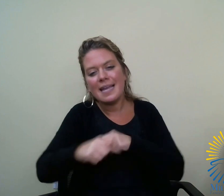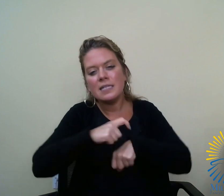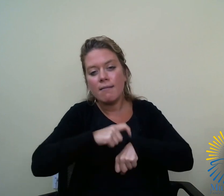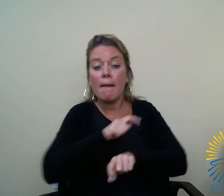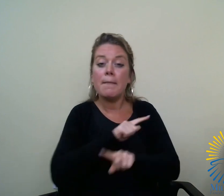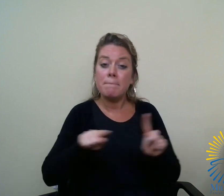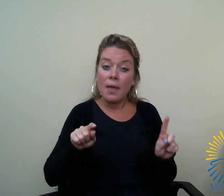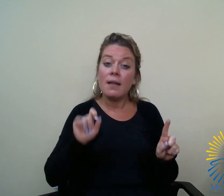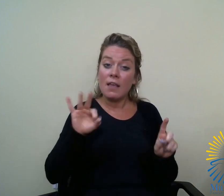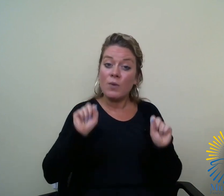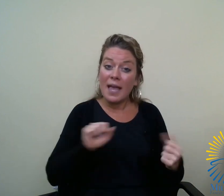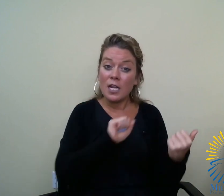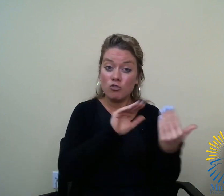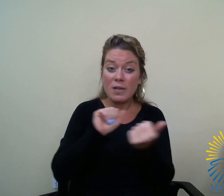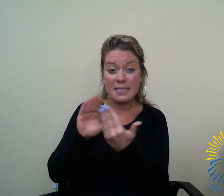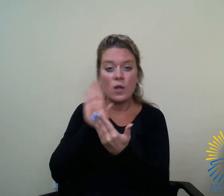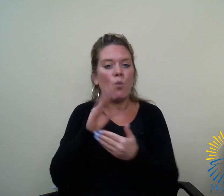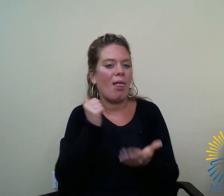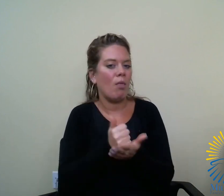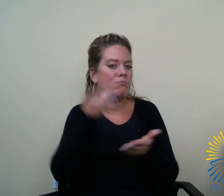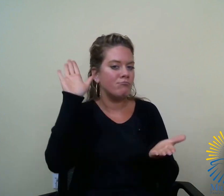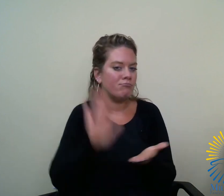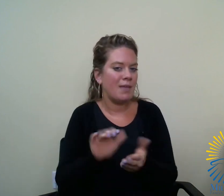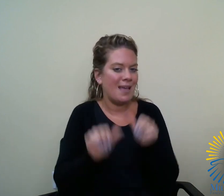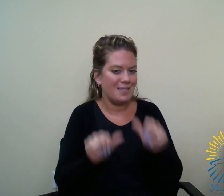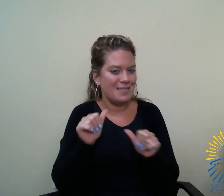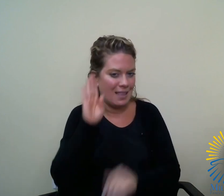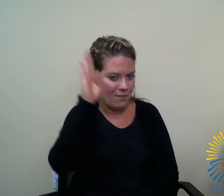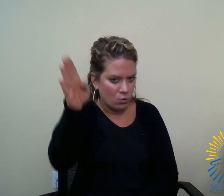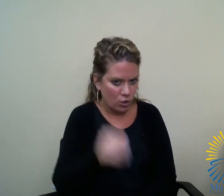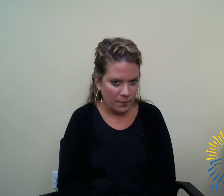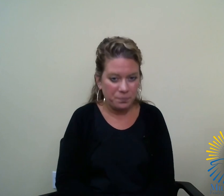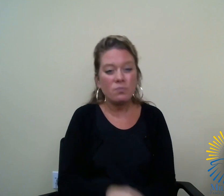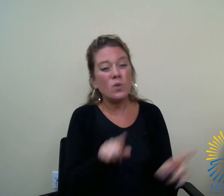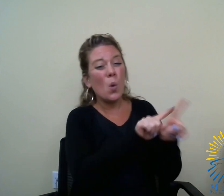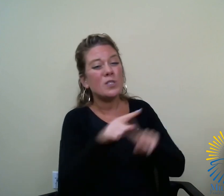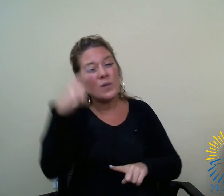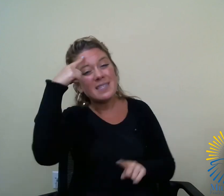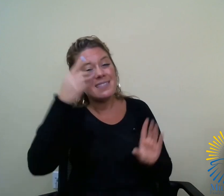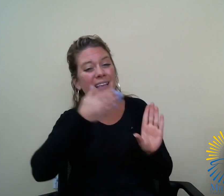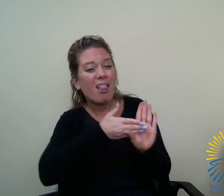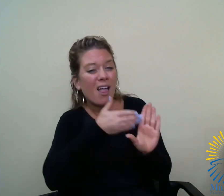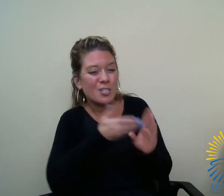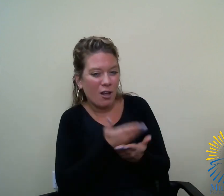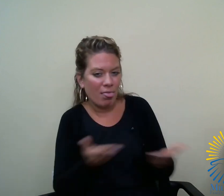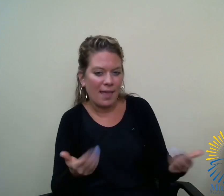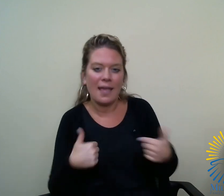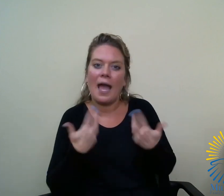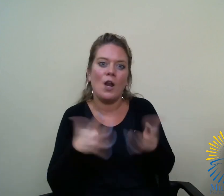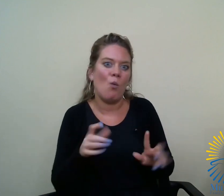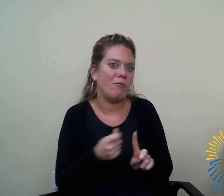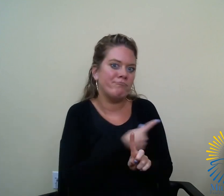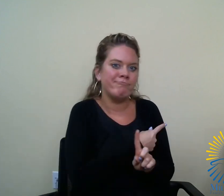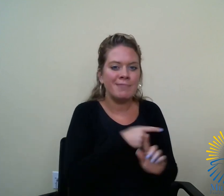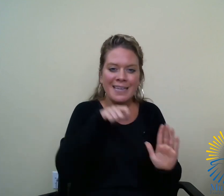less vaccine hesitant moving forward. And I think part of it is that it's also like a psychological thing. And I don't want to get too much into